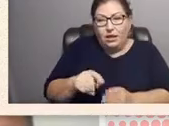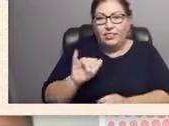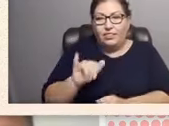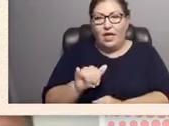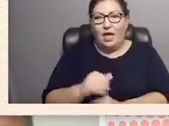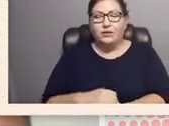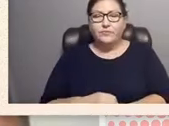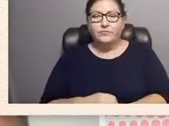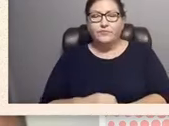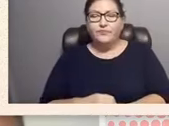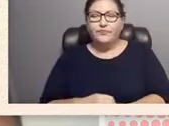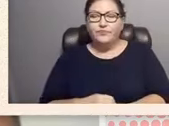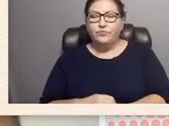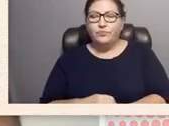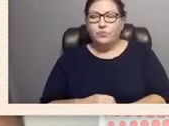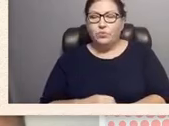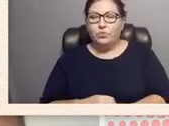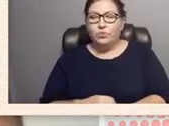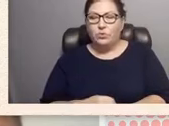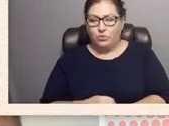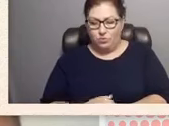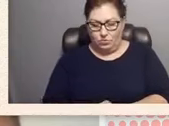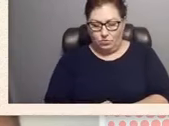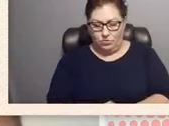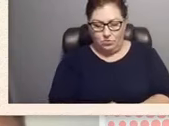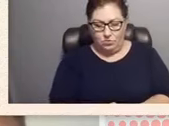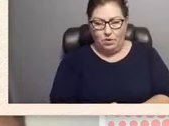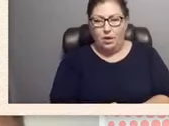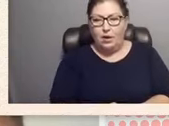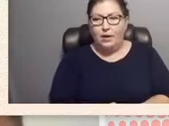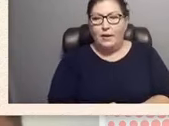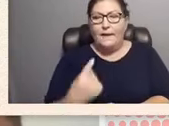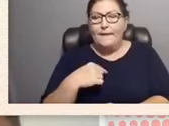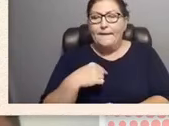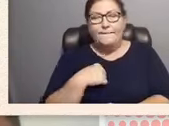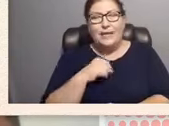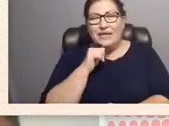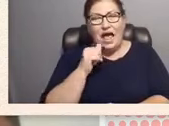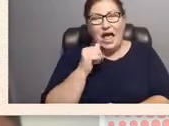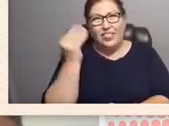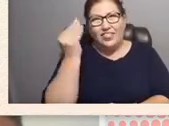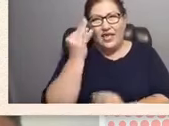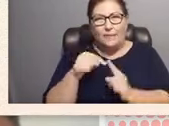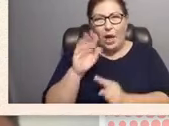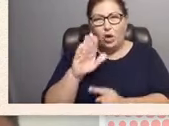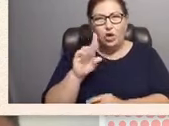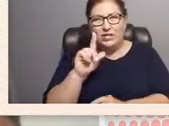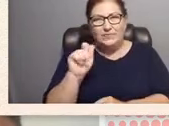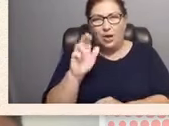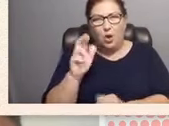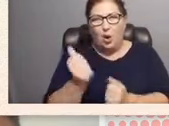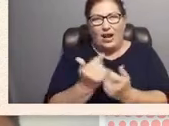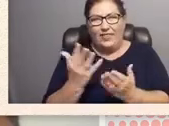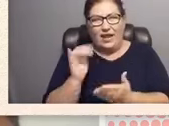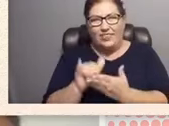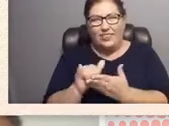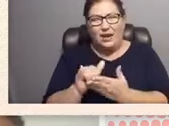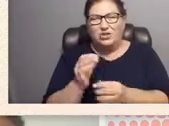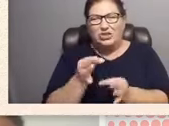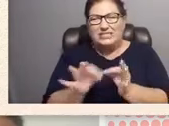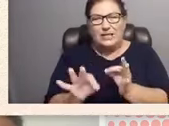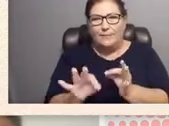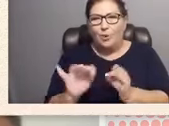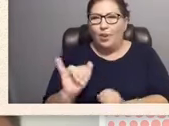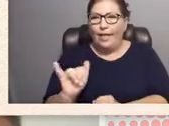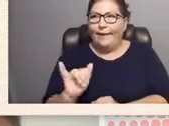it was just like me not thinking of your disability or anything like that. It was just simple, like, this